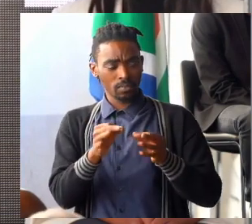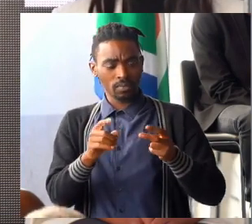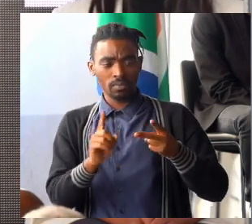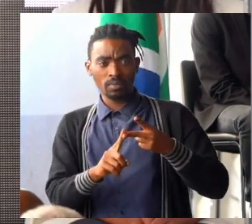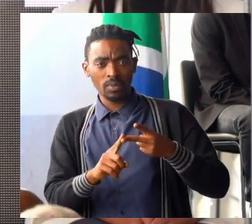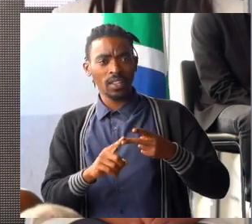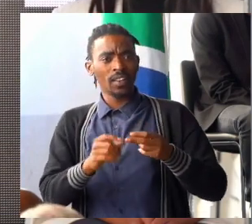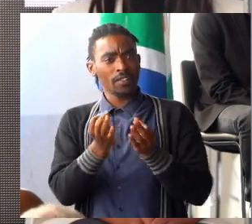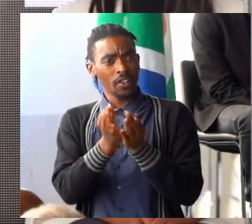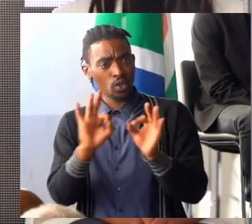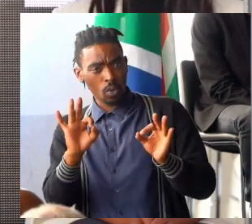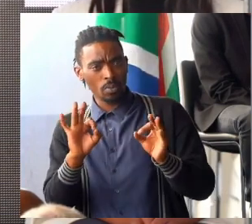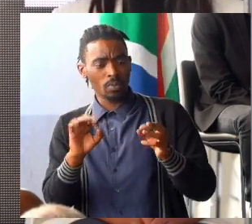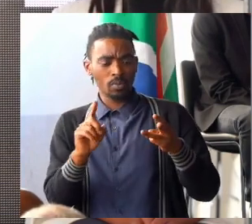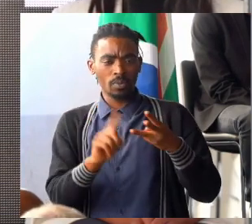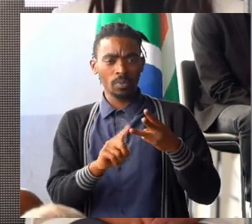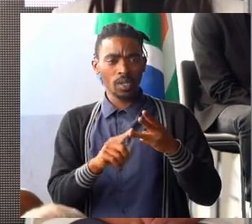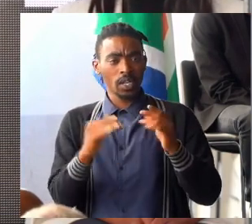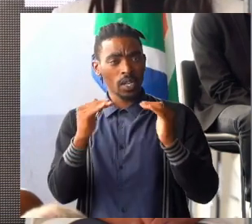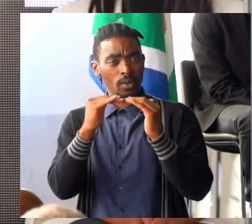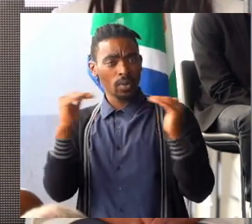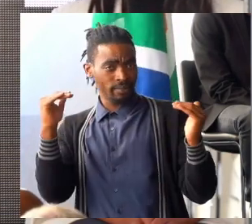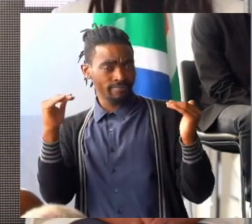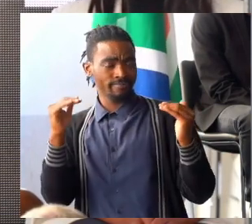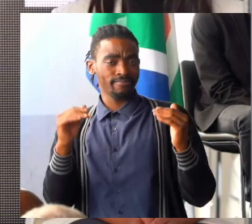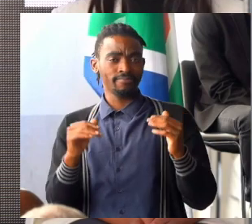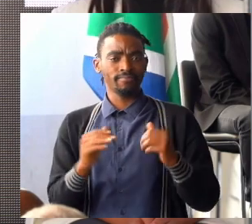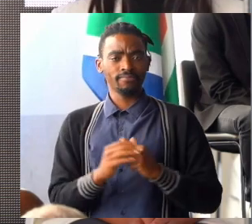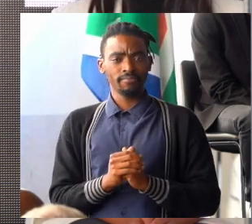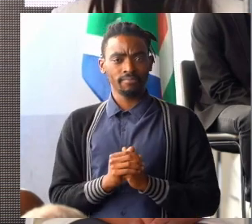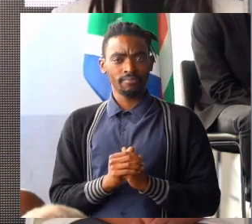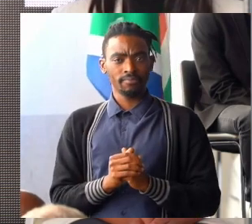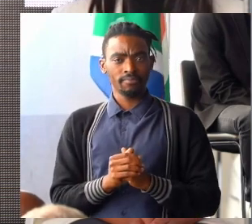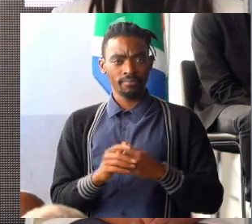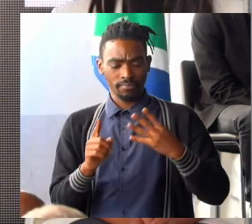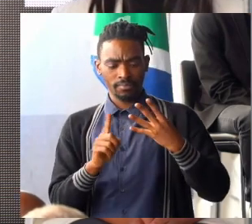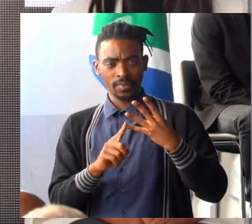freedom, equality,